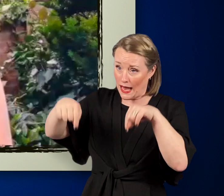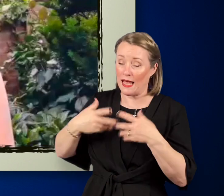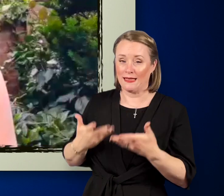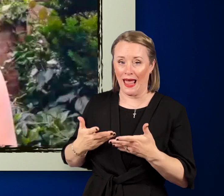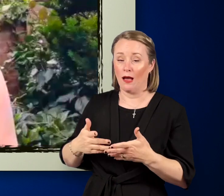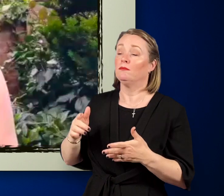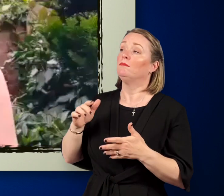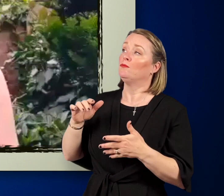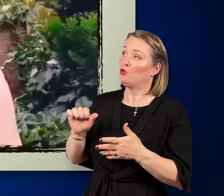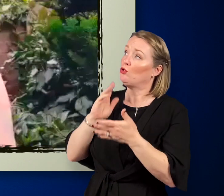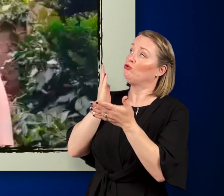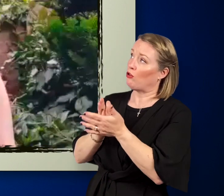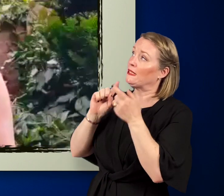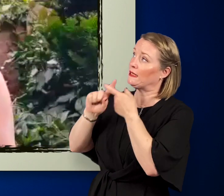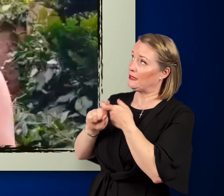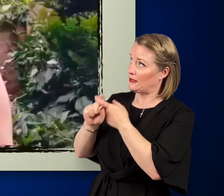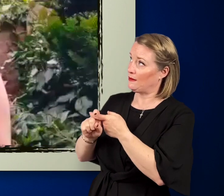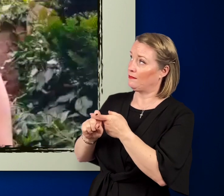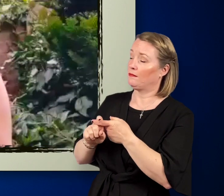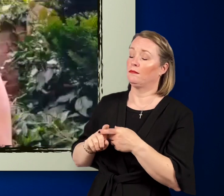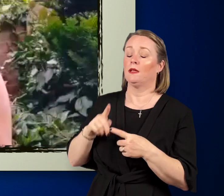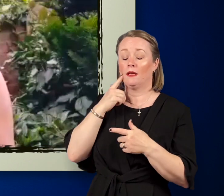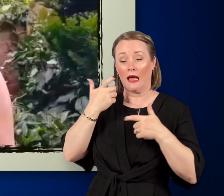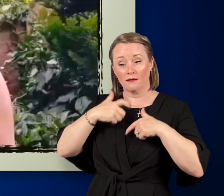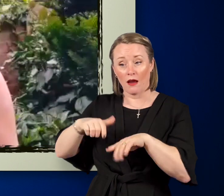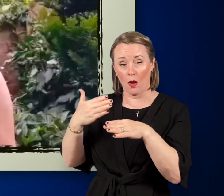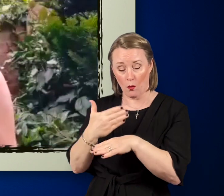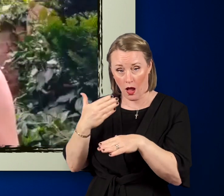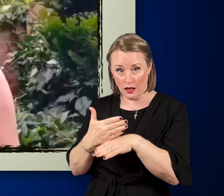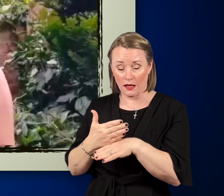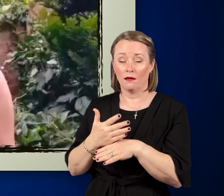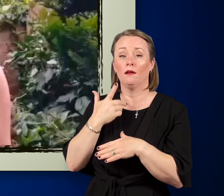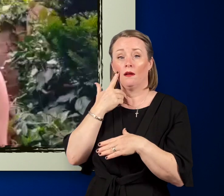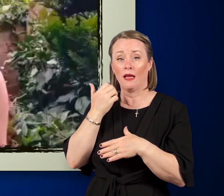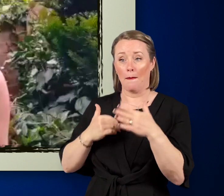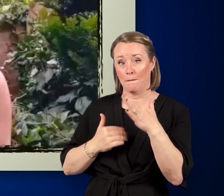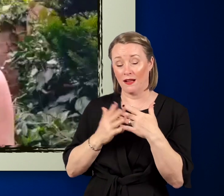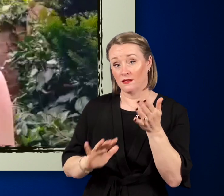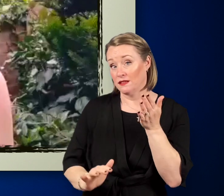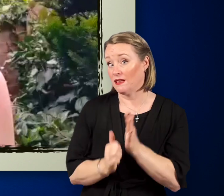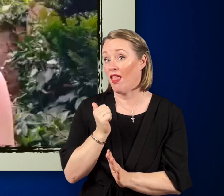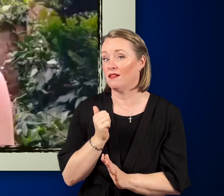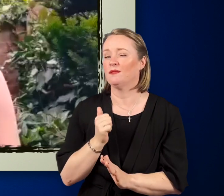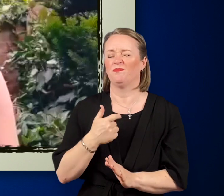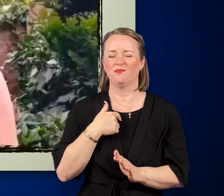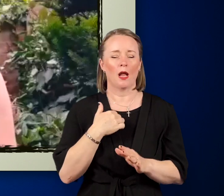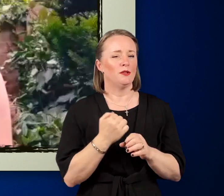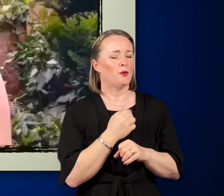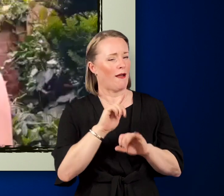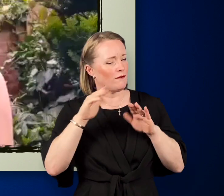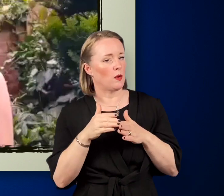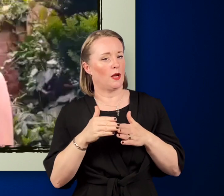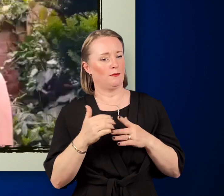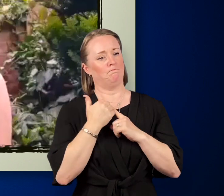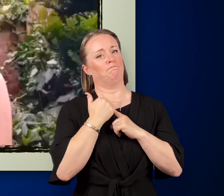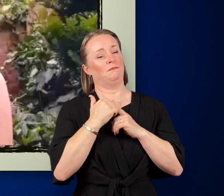right now. You can keep working throughout lockdown. You can still build your skills, which is what I chose to do. But at the same time, I